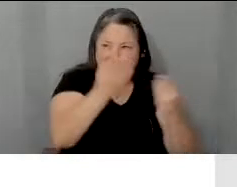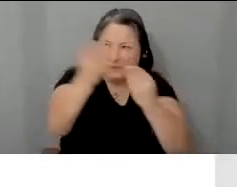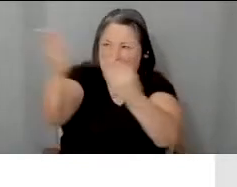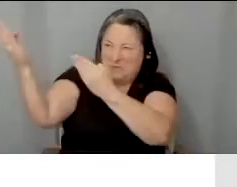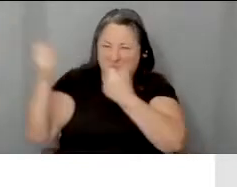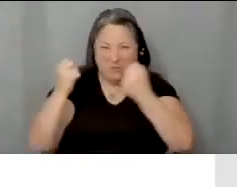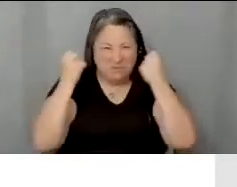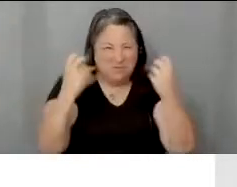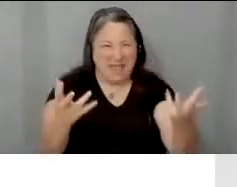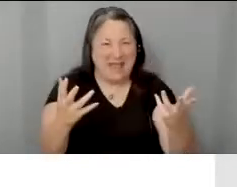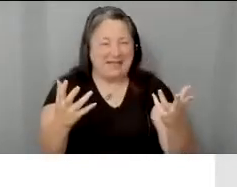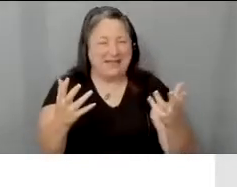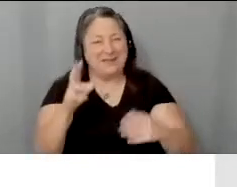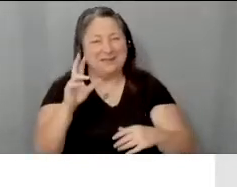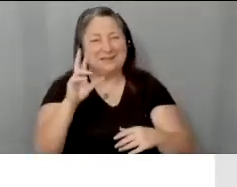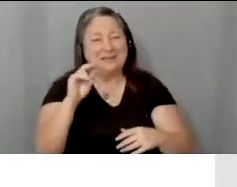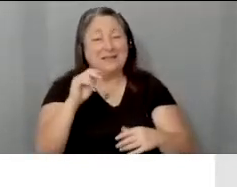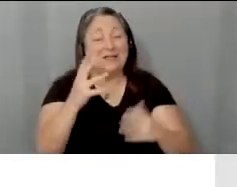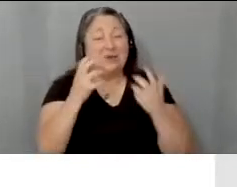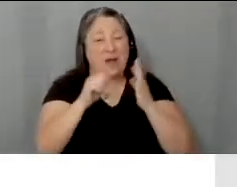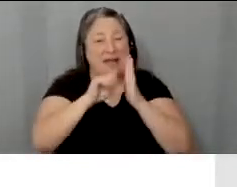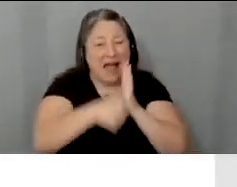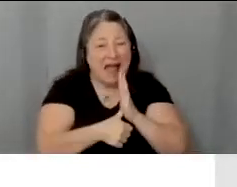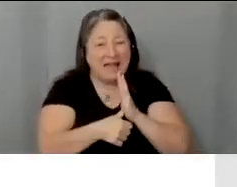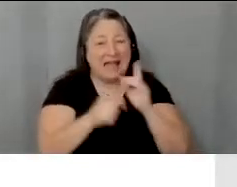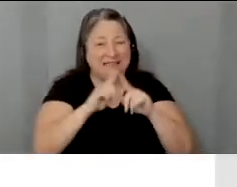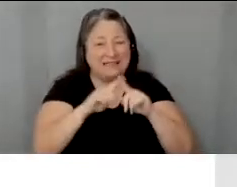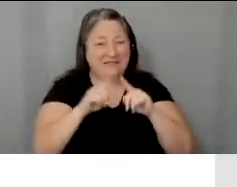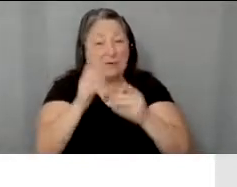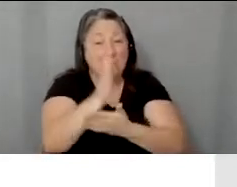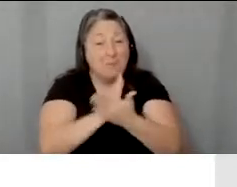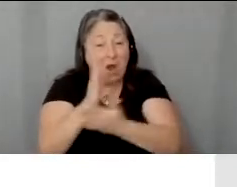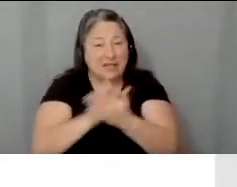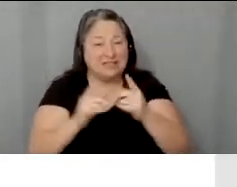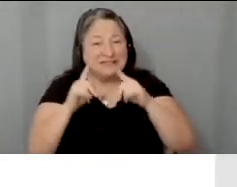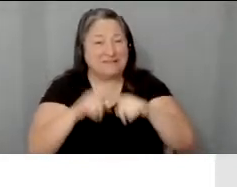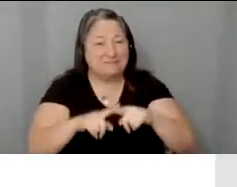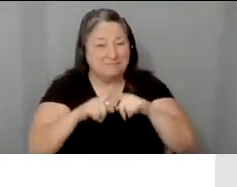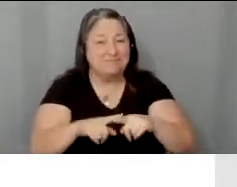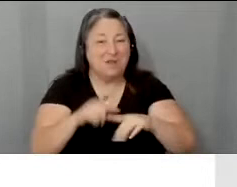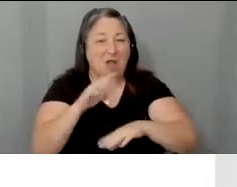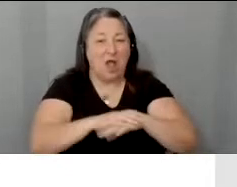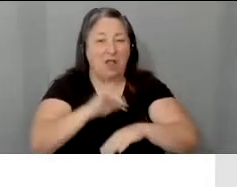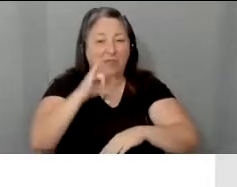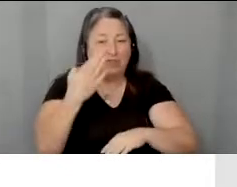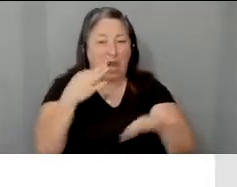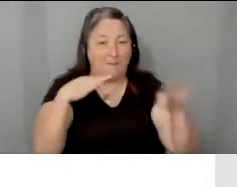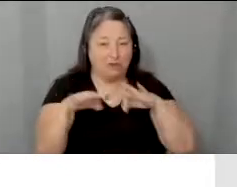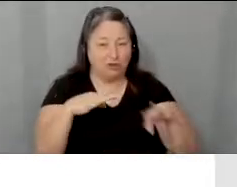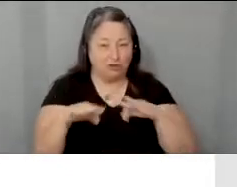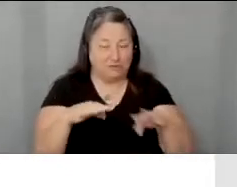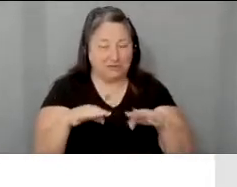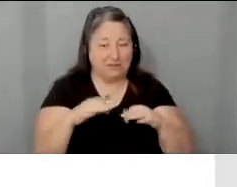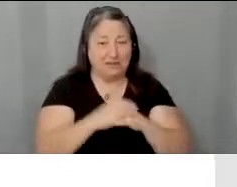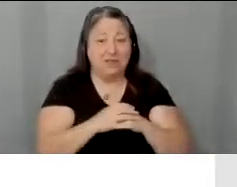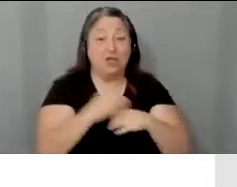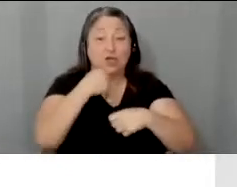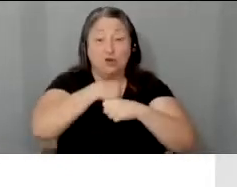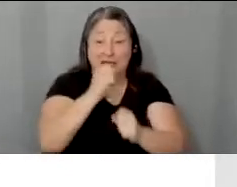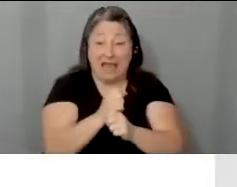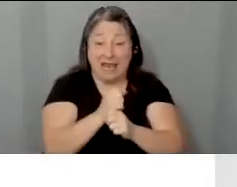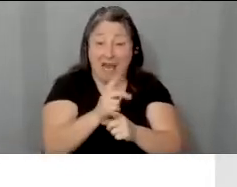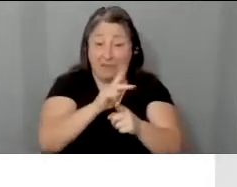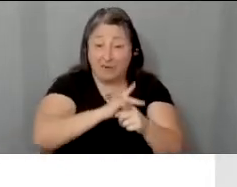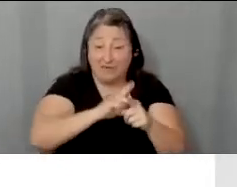highlighting different important pieces based on the job description. Create a professional profile